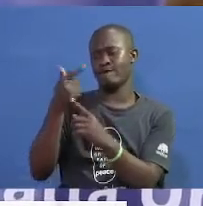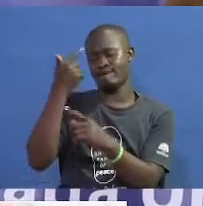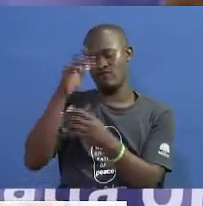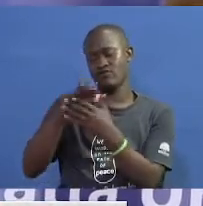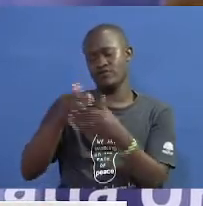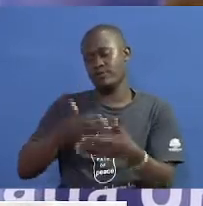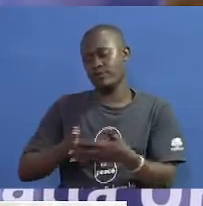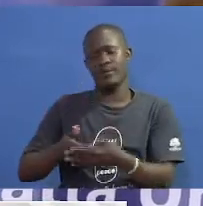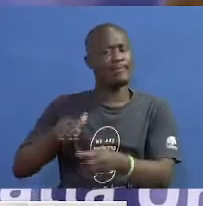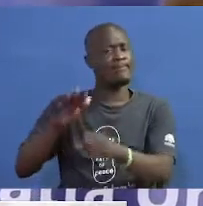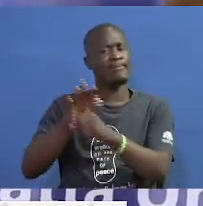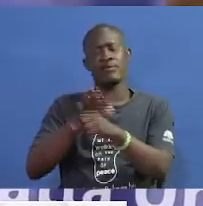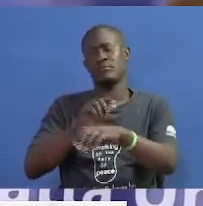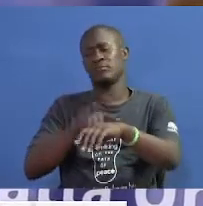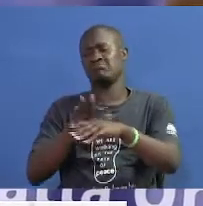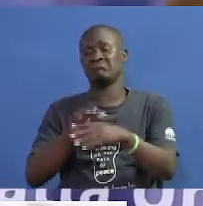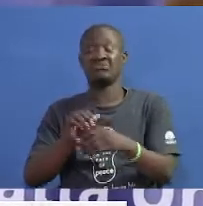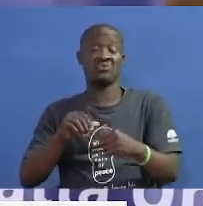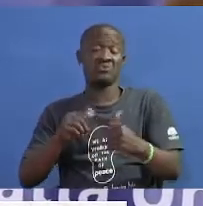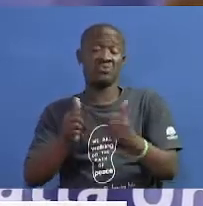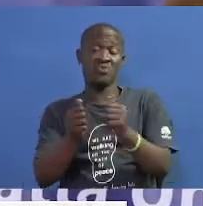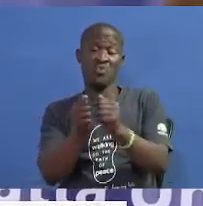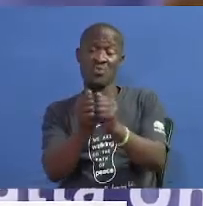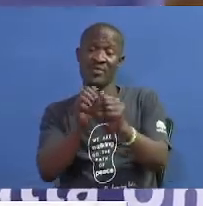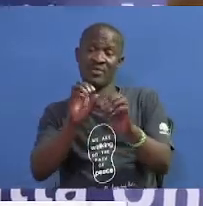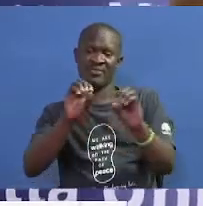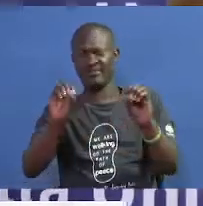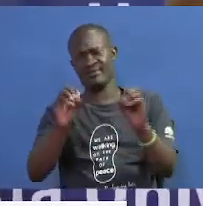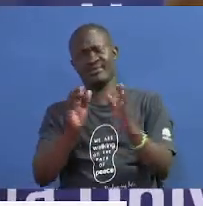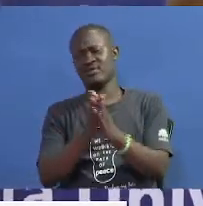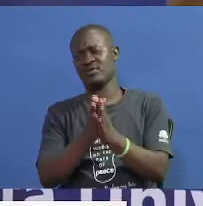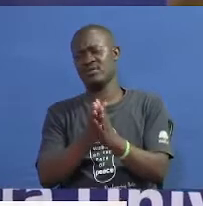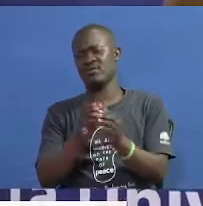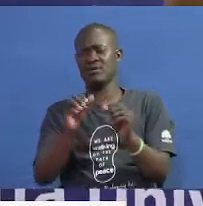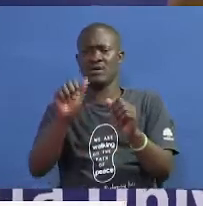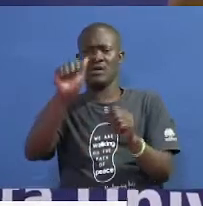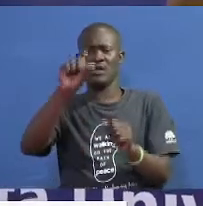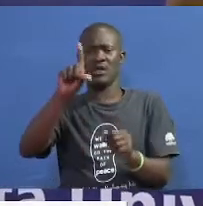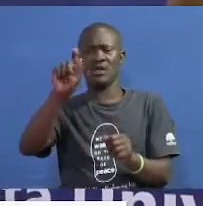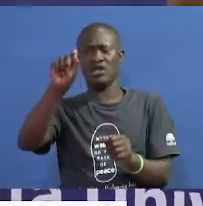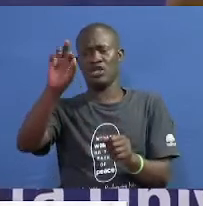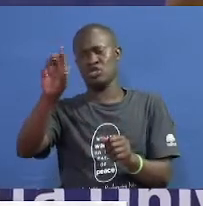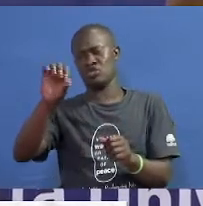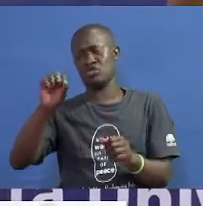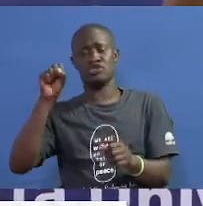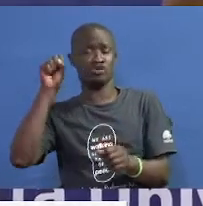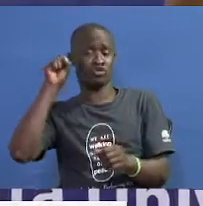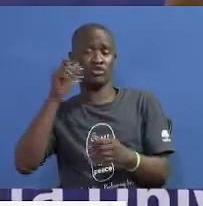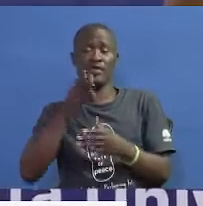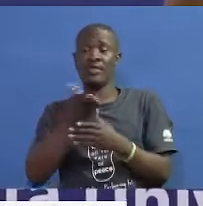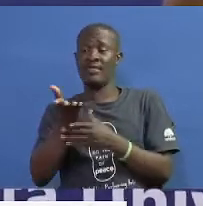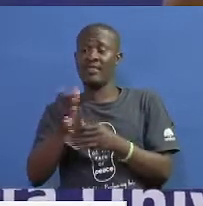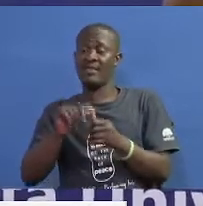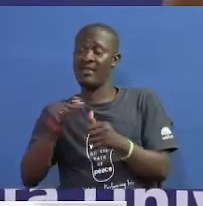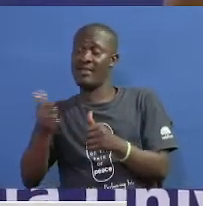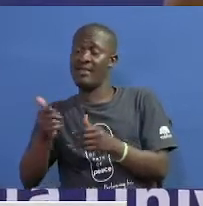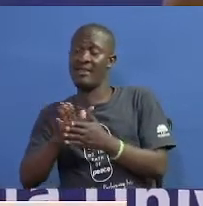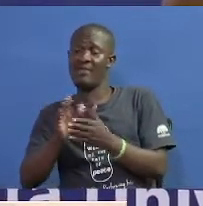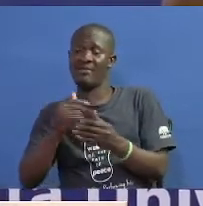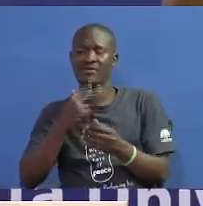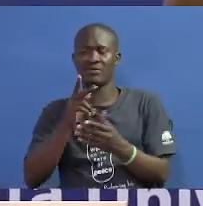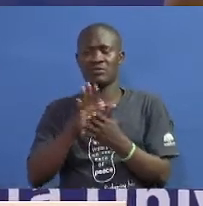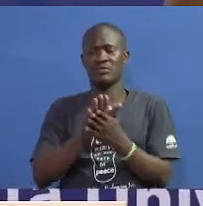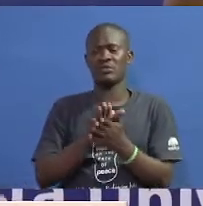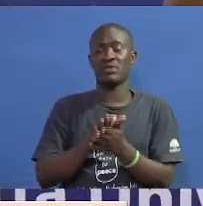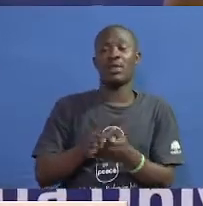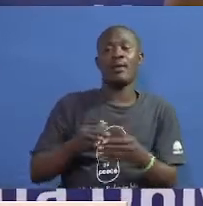children. So many times without an ultrasound, you just don't know, and hey, there's a baby coming out, and oh my gosh, there's another one, and maybe you're at a